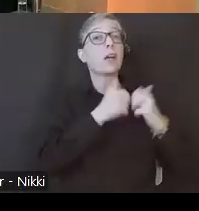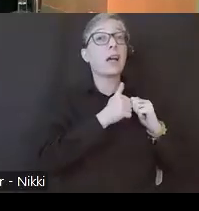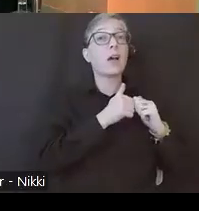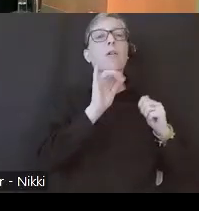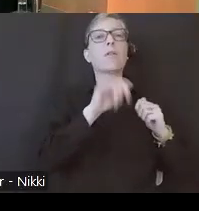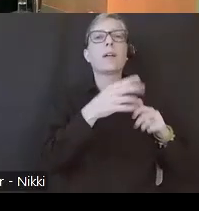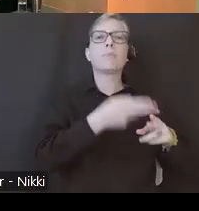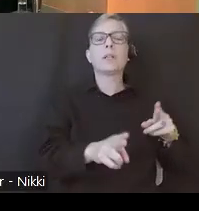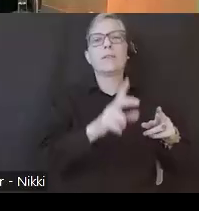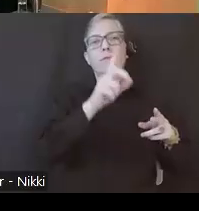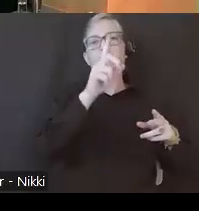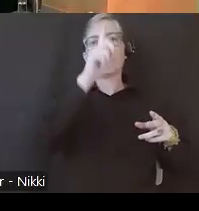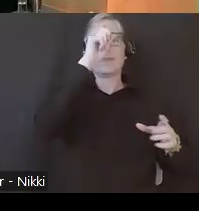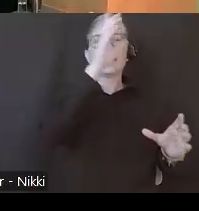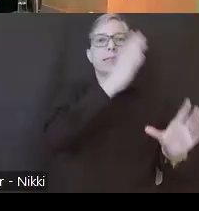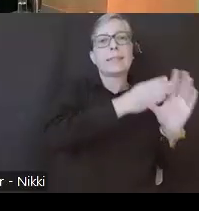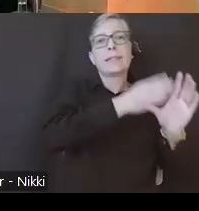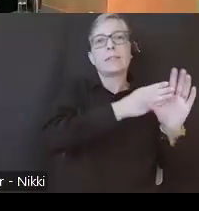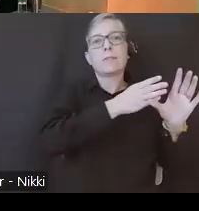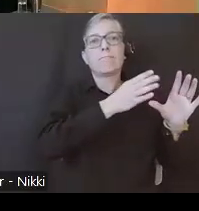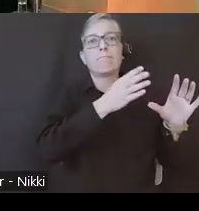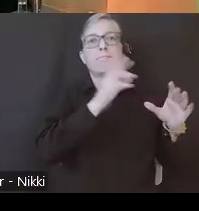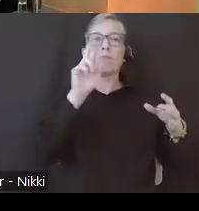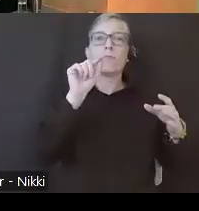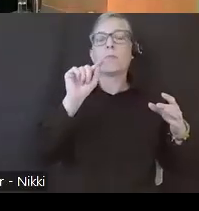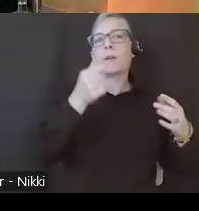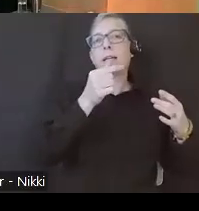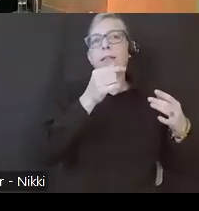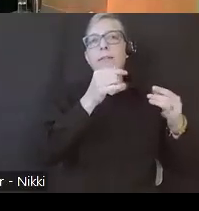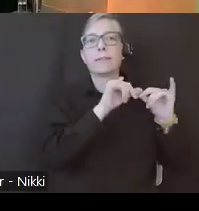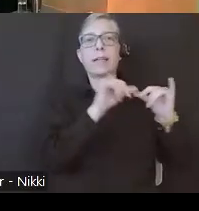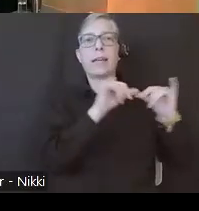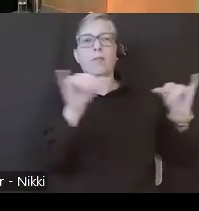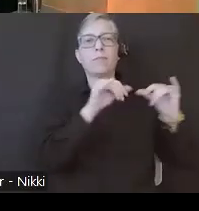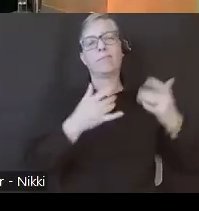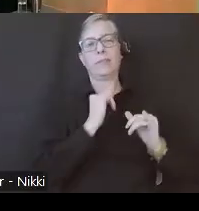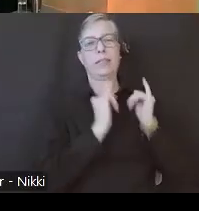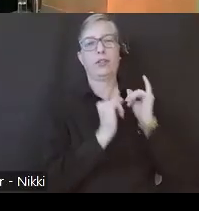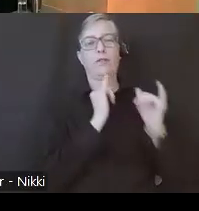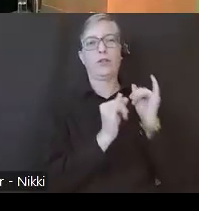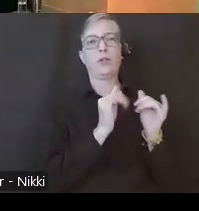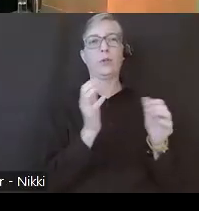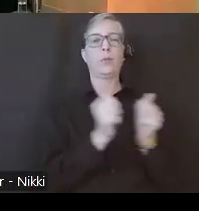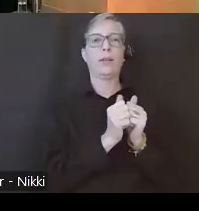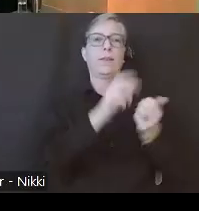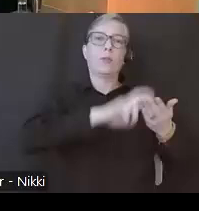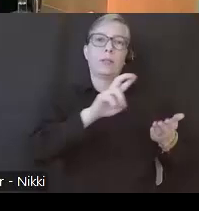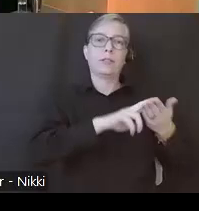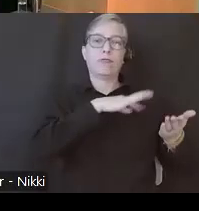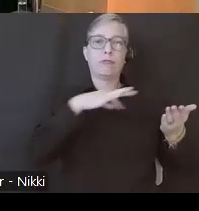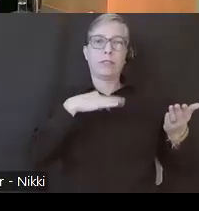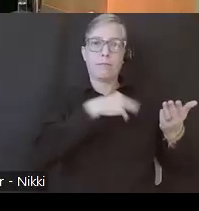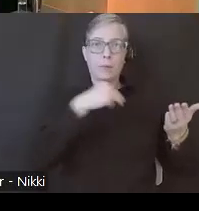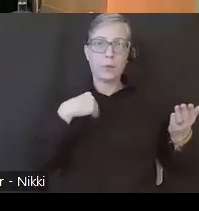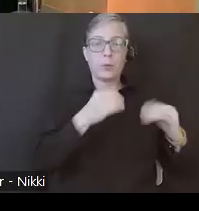or BPRS. This is a semi-structured interview that involves the research staff member interviewing and rating